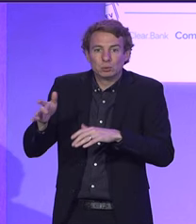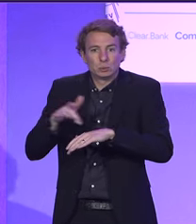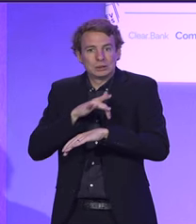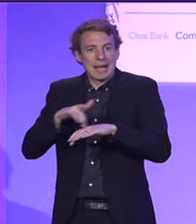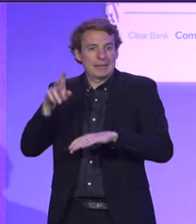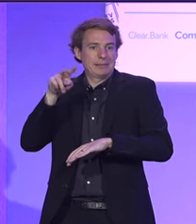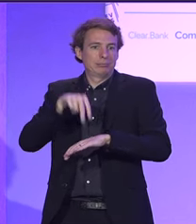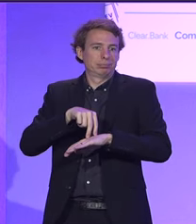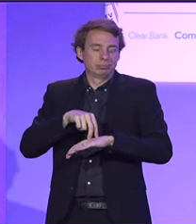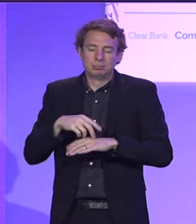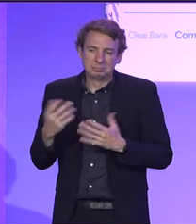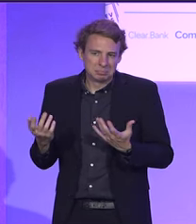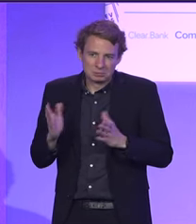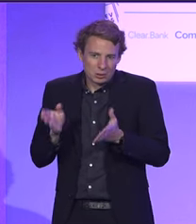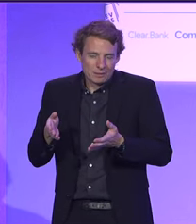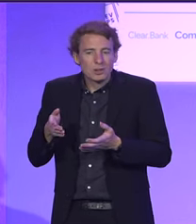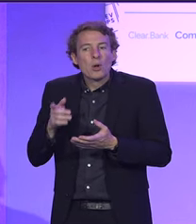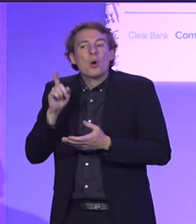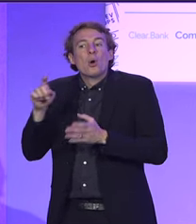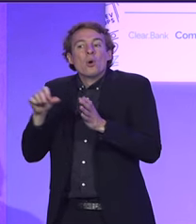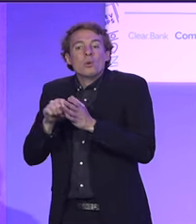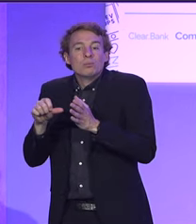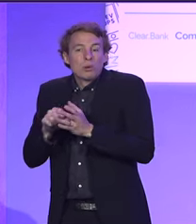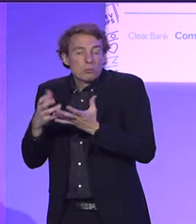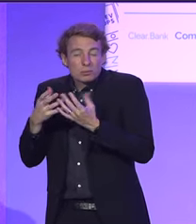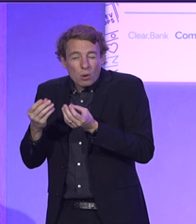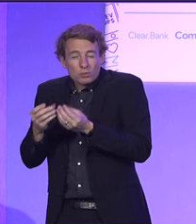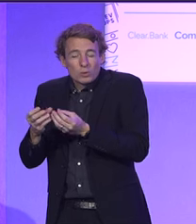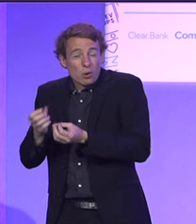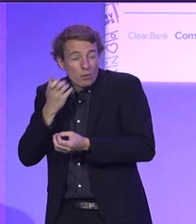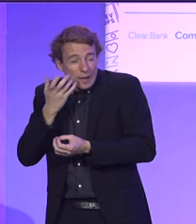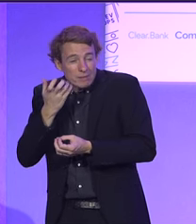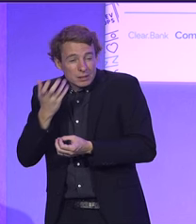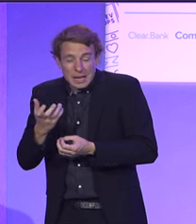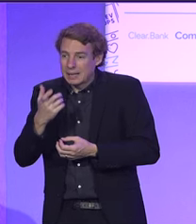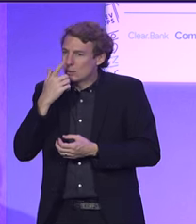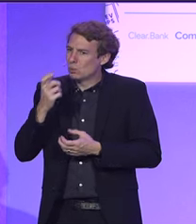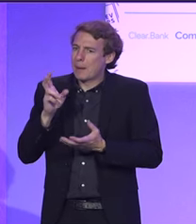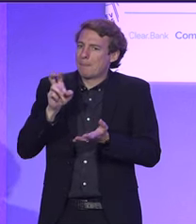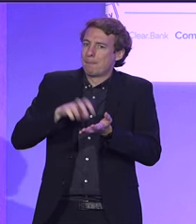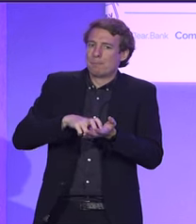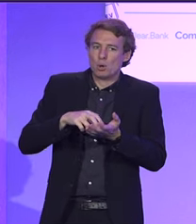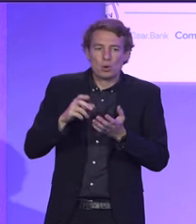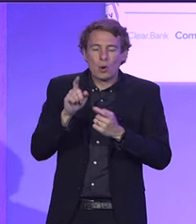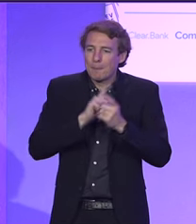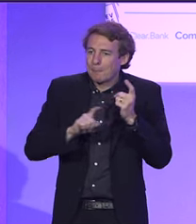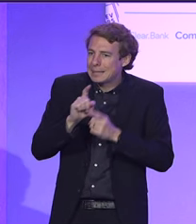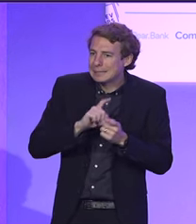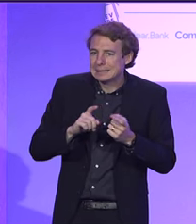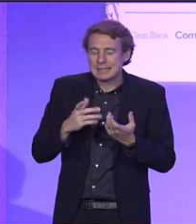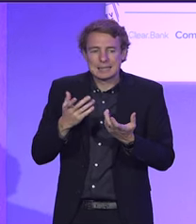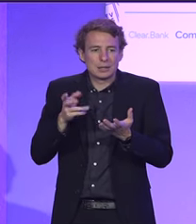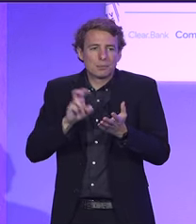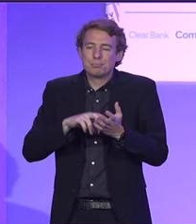But you all solve problems every day. Why not book a meeting room or a Zoom or whatever and share it with your team? It's another way of demonstrating to your